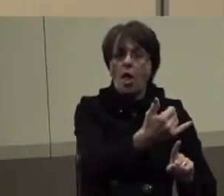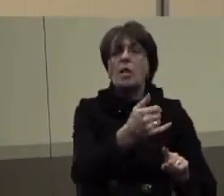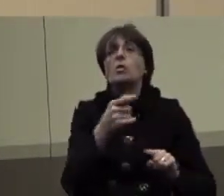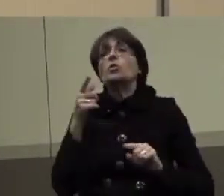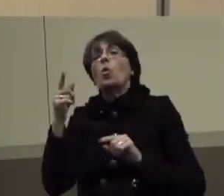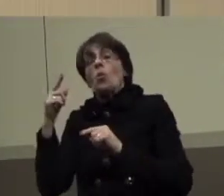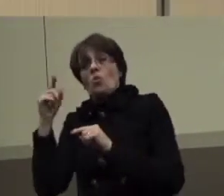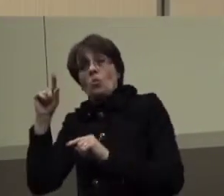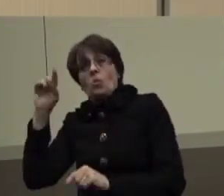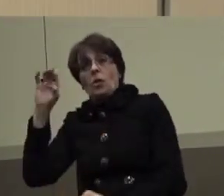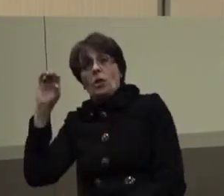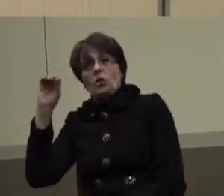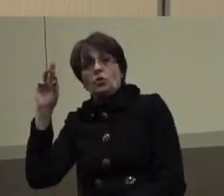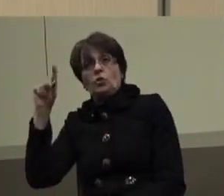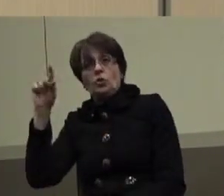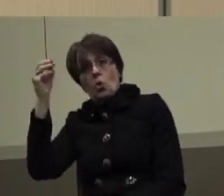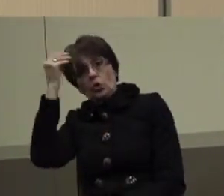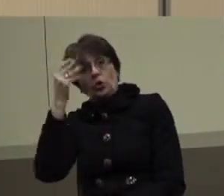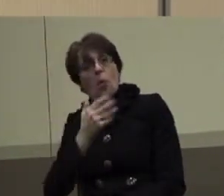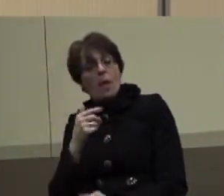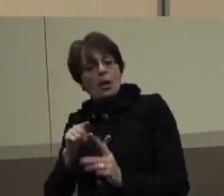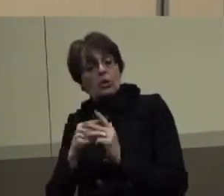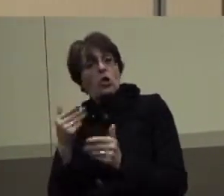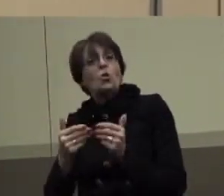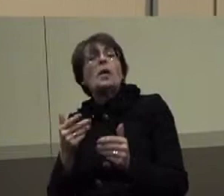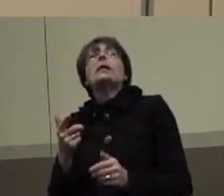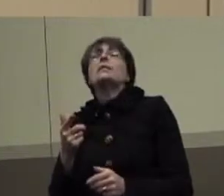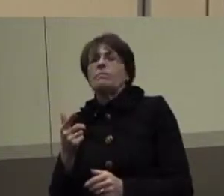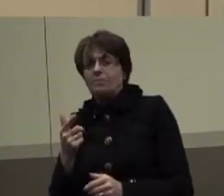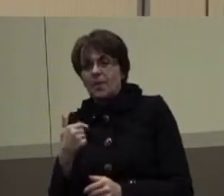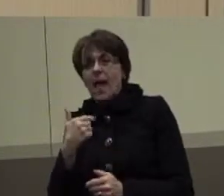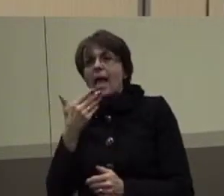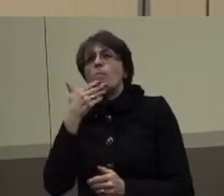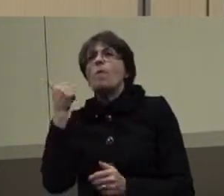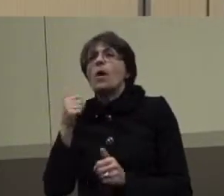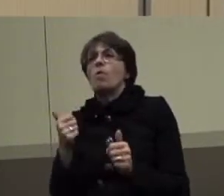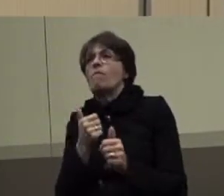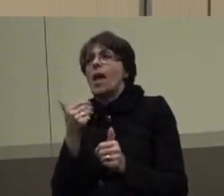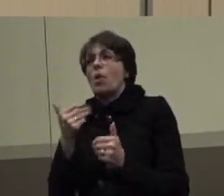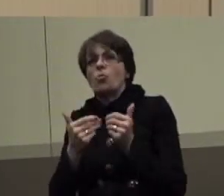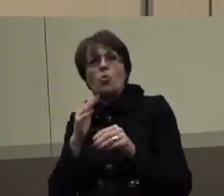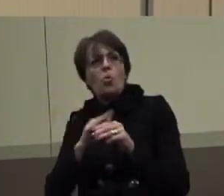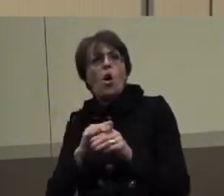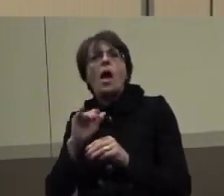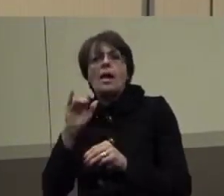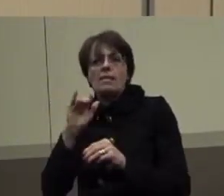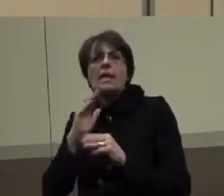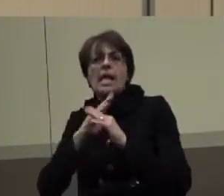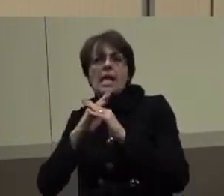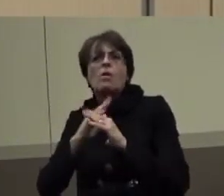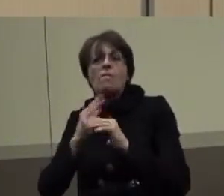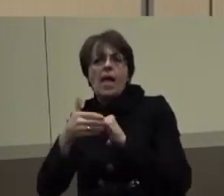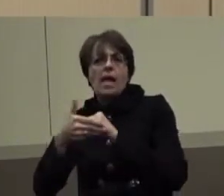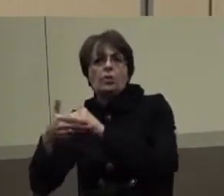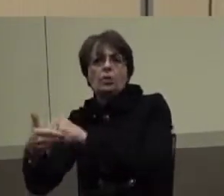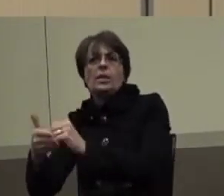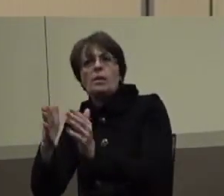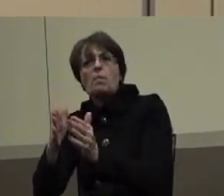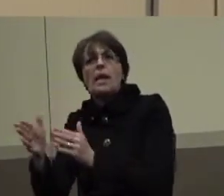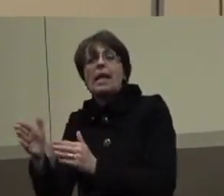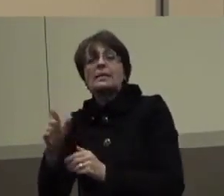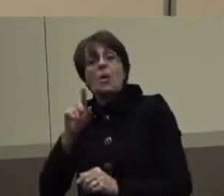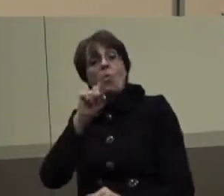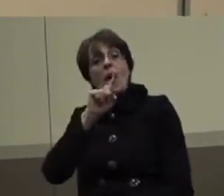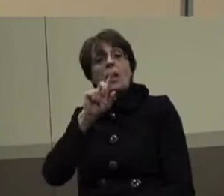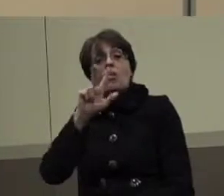ever since George told me that and I started doing it, I had better follow through on intervention plans. So that 1, 3,